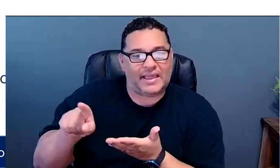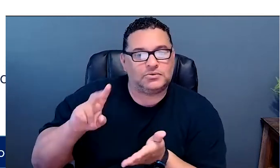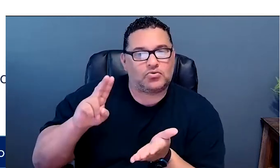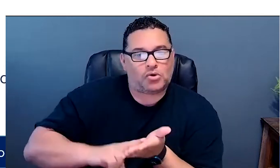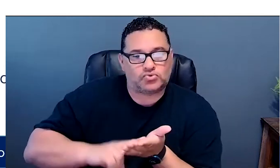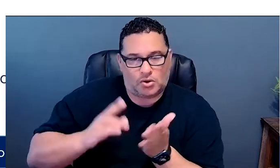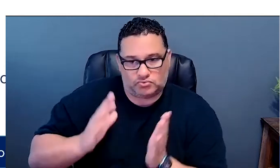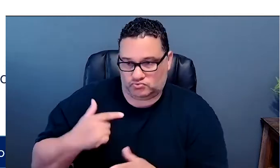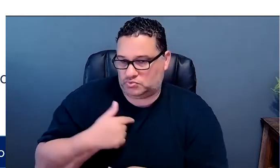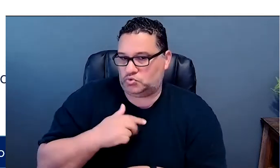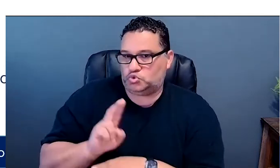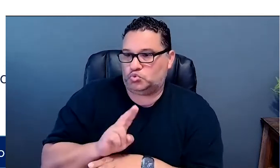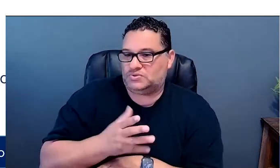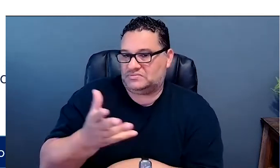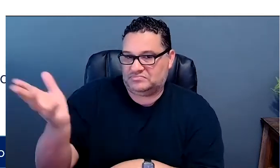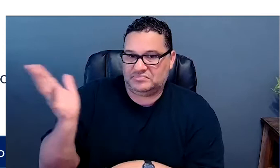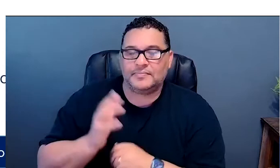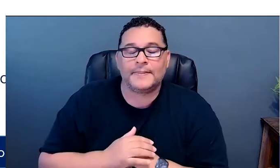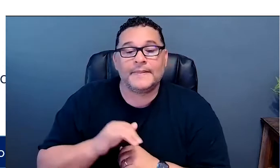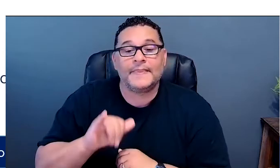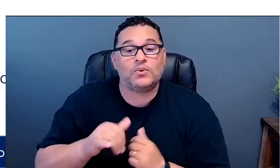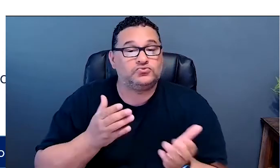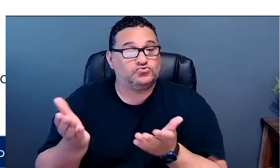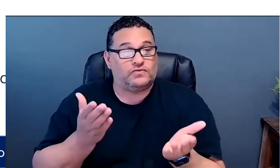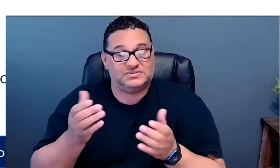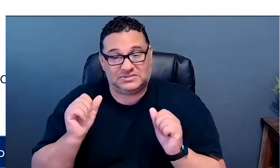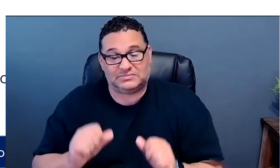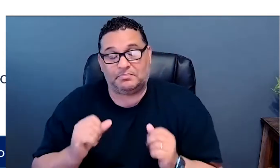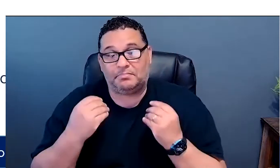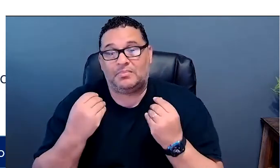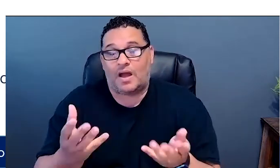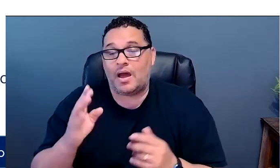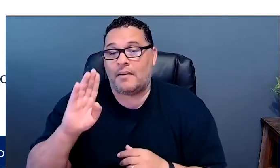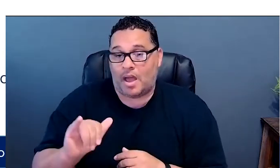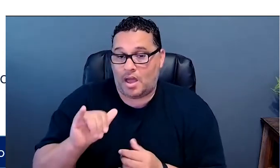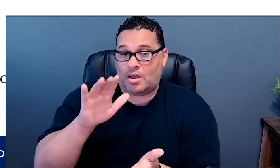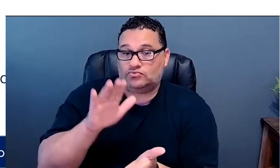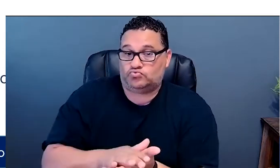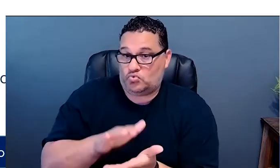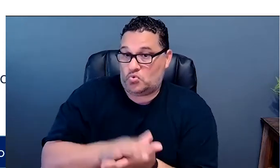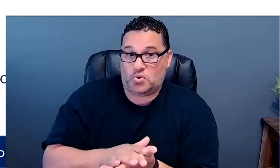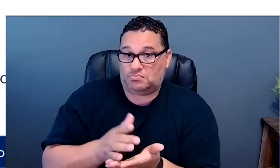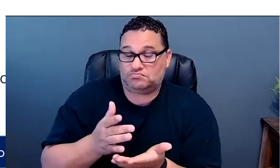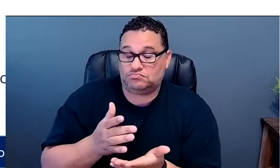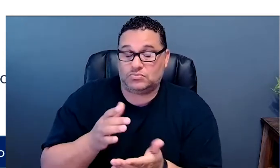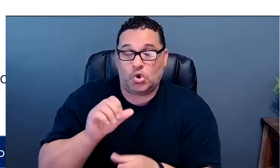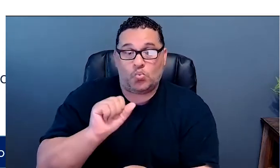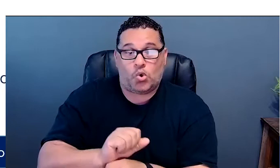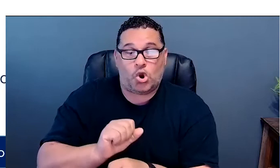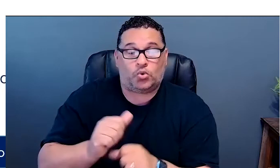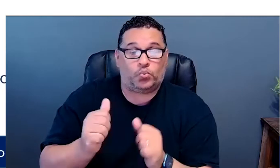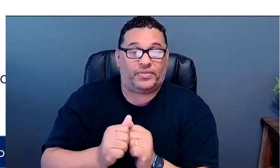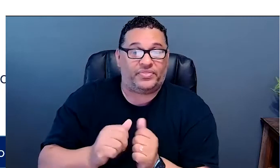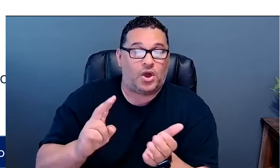use. Those services can be provided by a school working with a contractor during